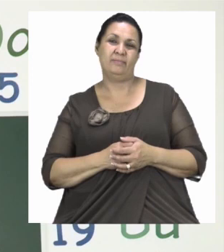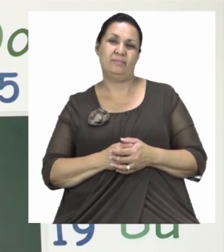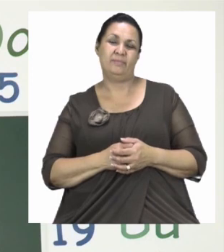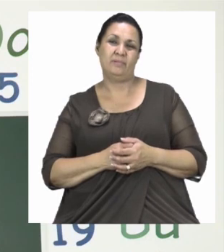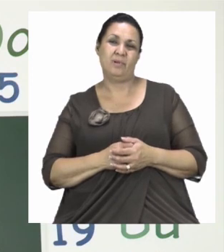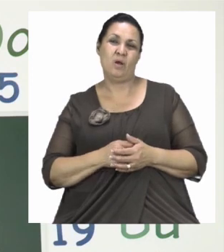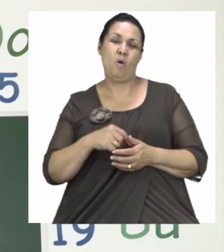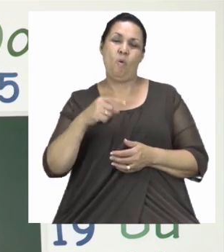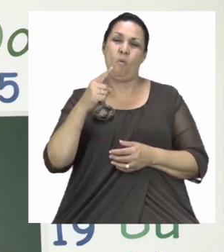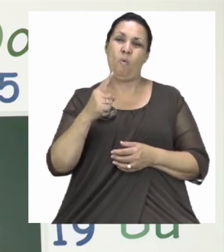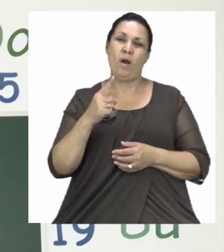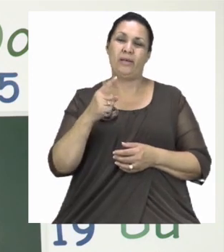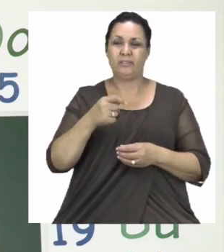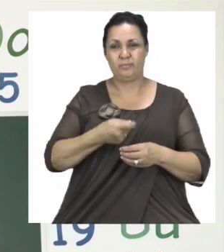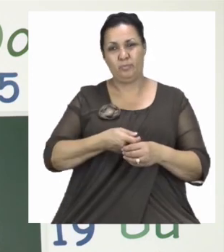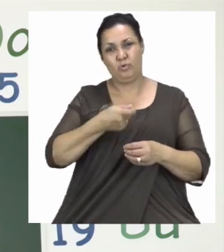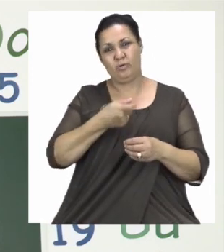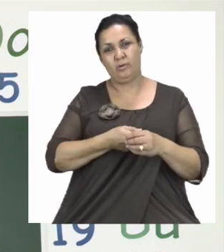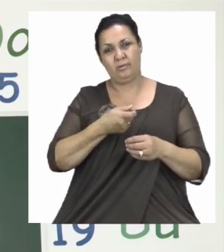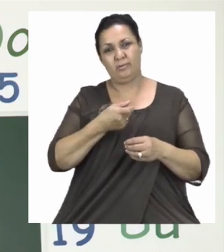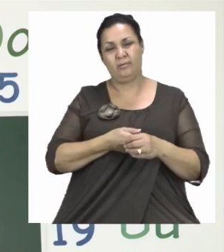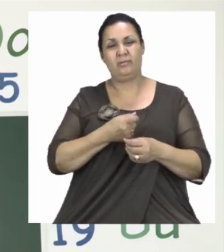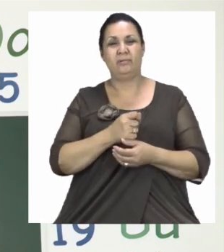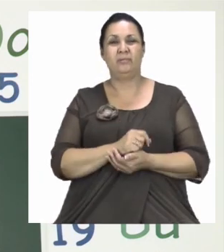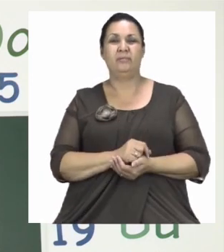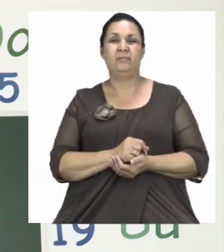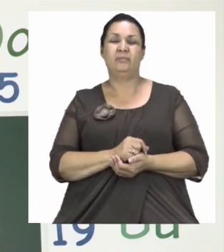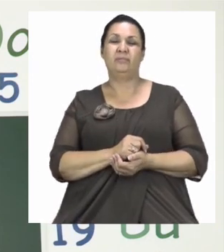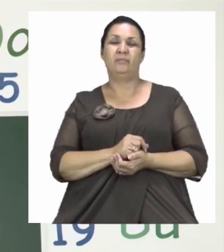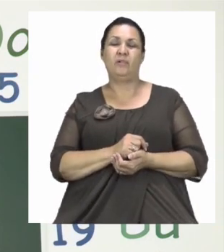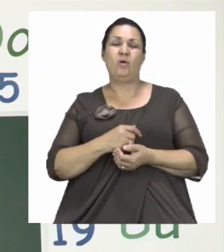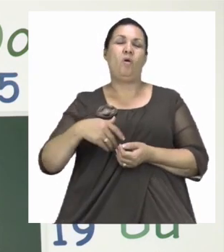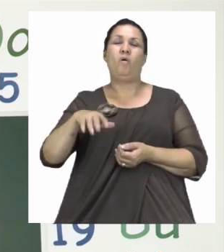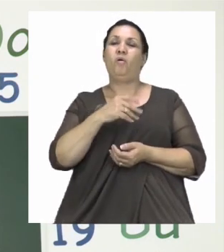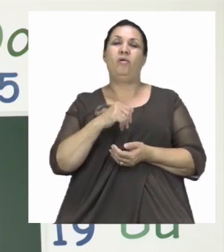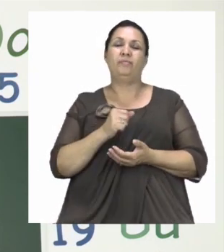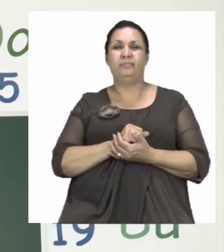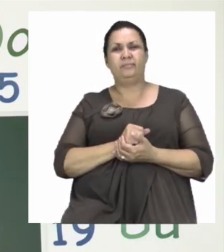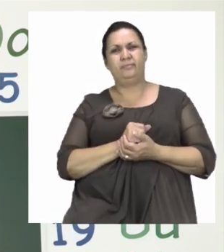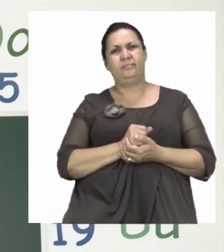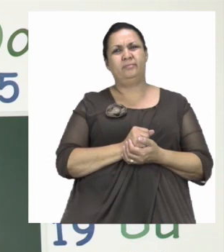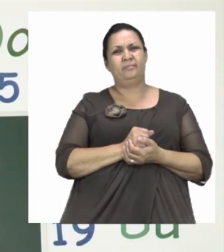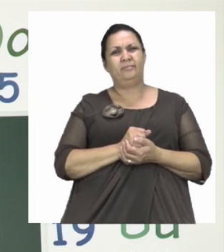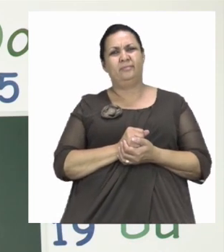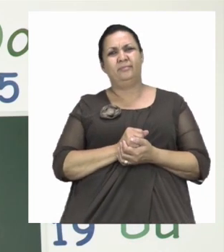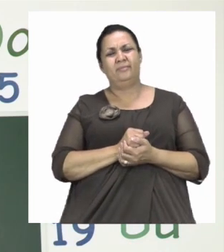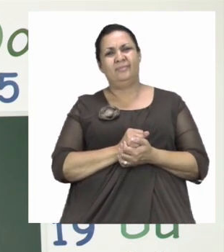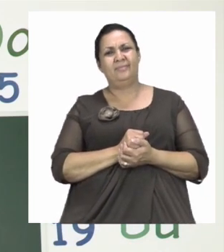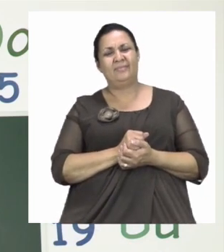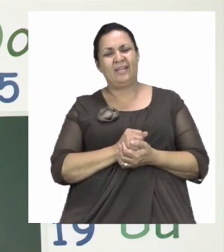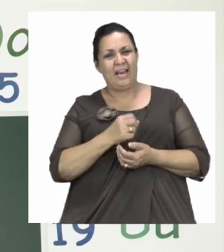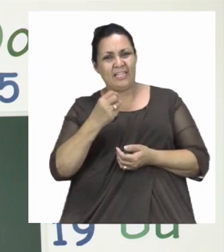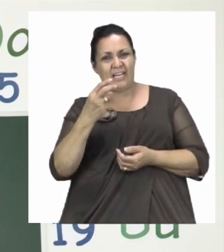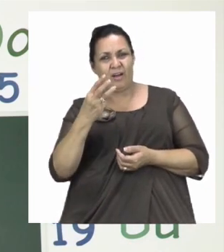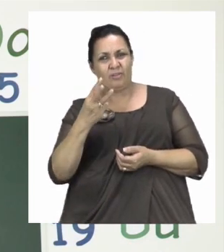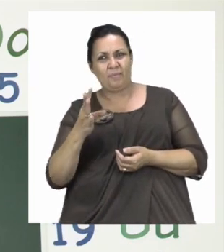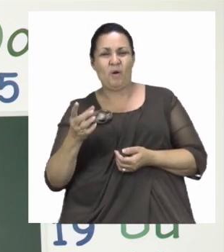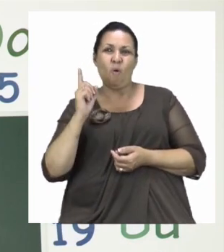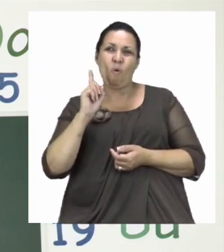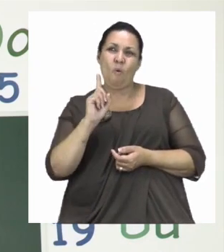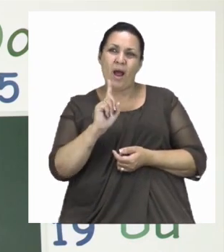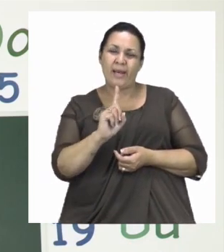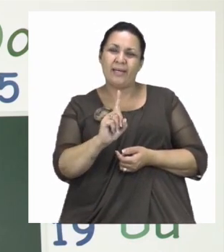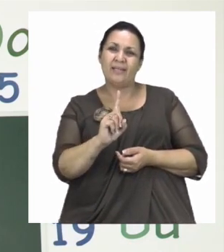spoon of powdered milk. Now I have used all my ingredients. Let's count the ingredients again.